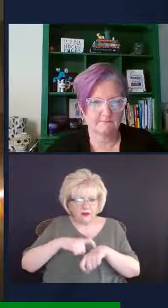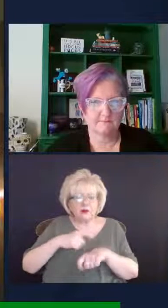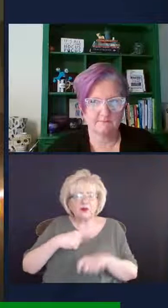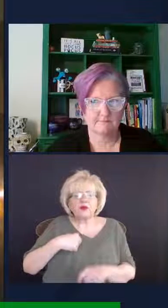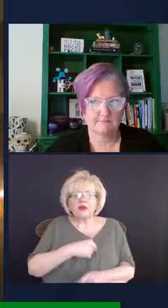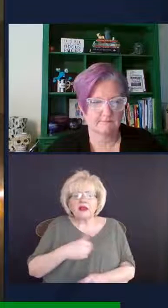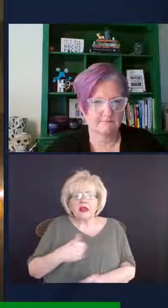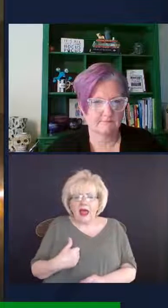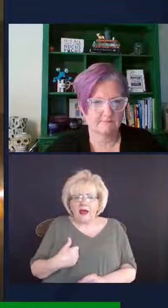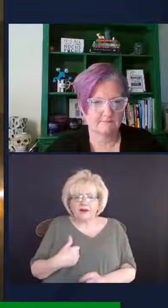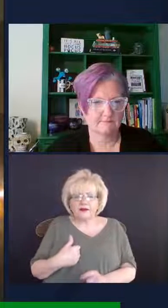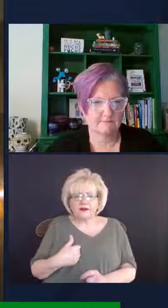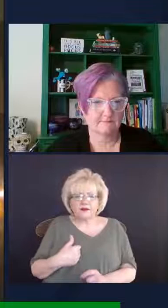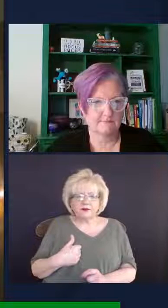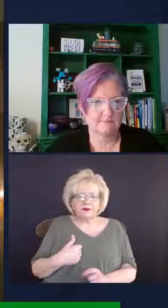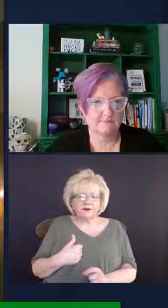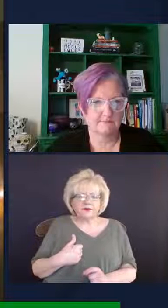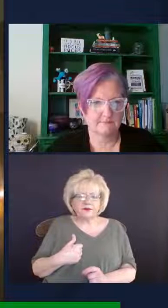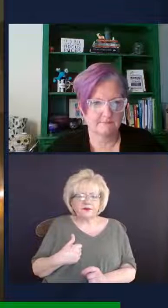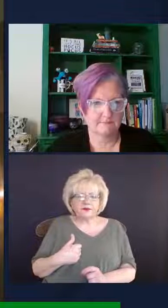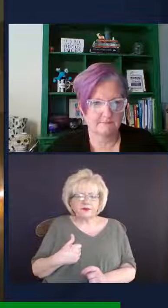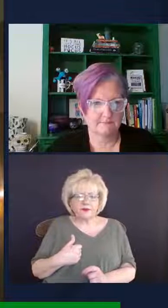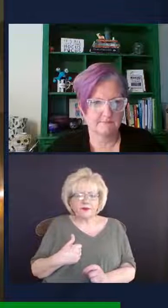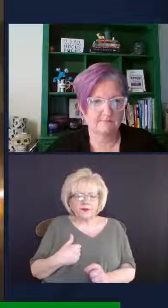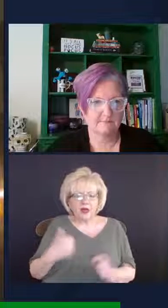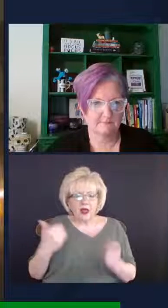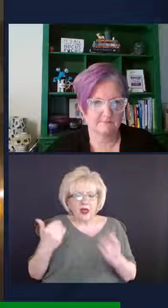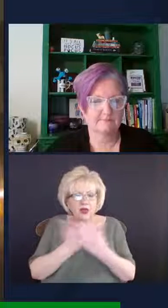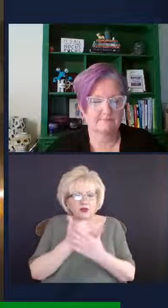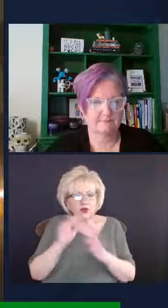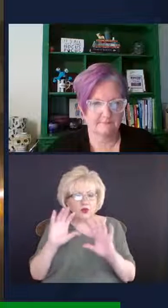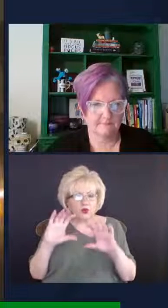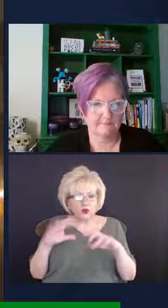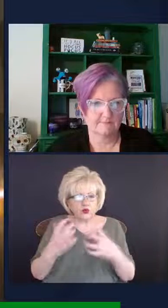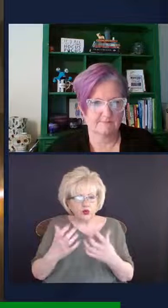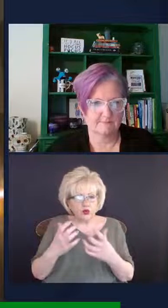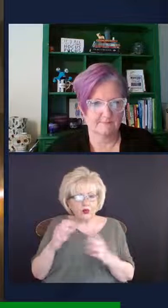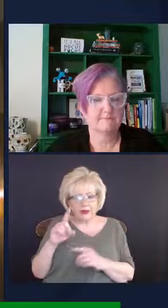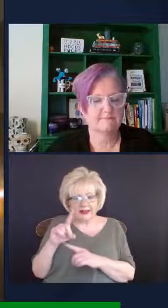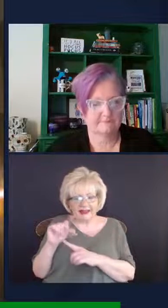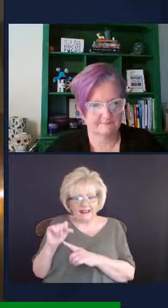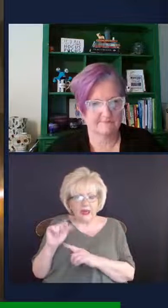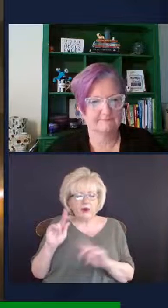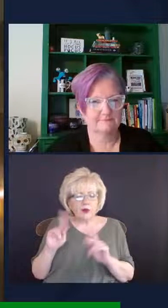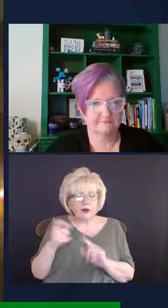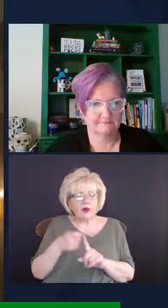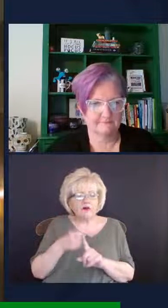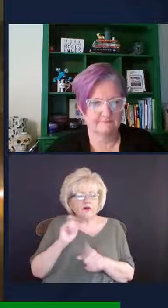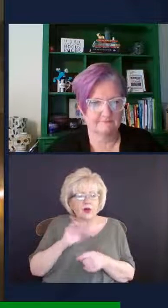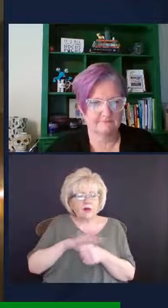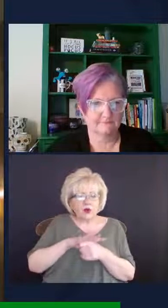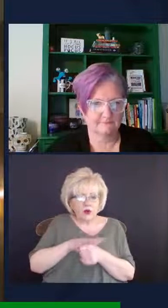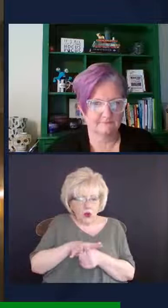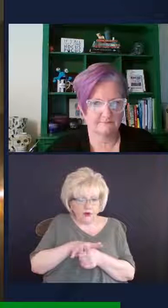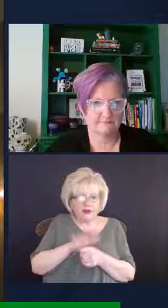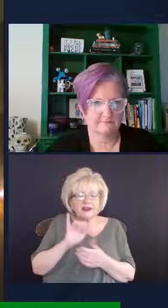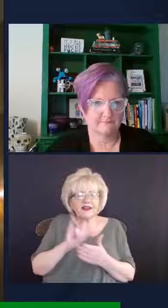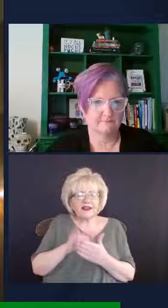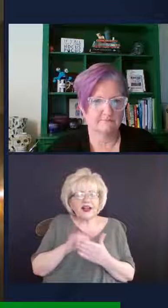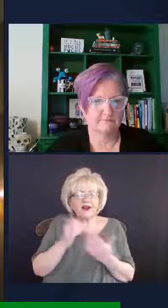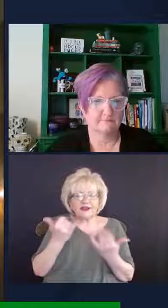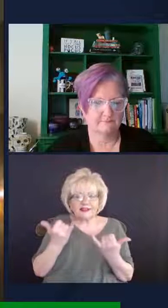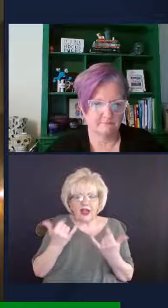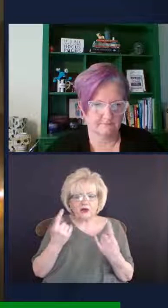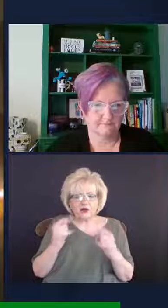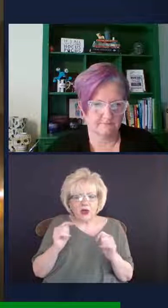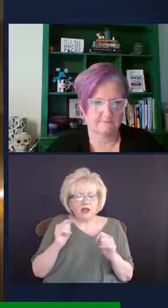have a whole new crop of disabled people, disabled from COVID, who are now navigating a system of ableism